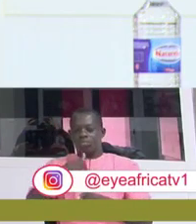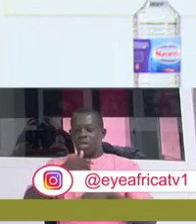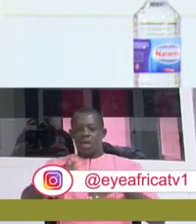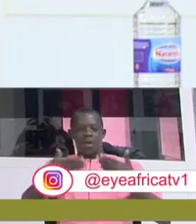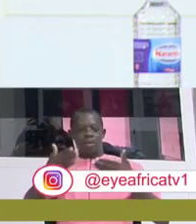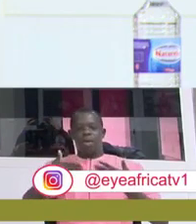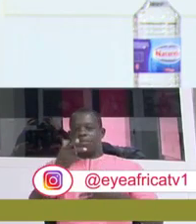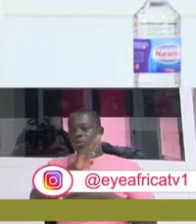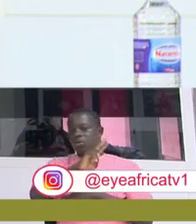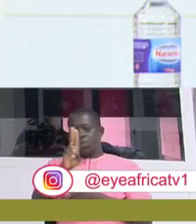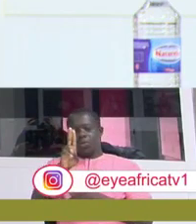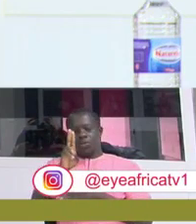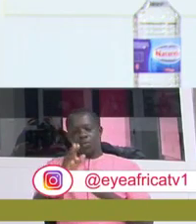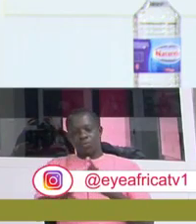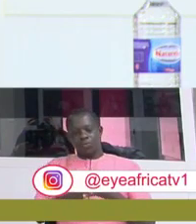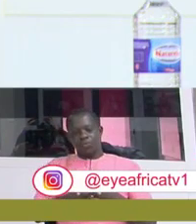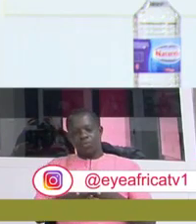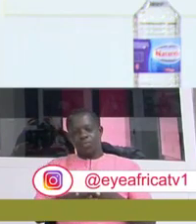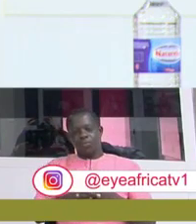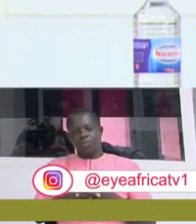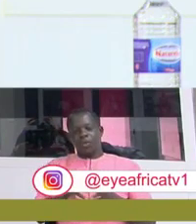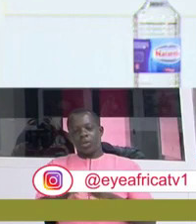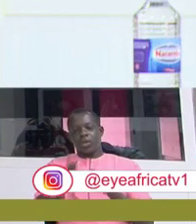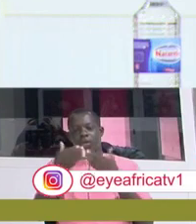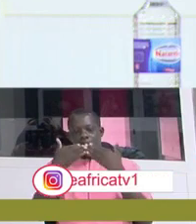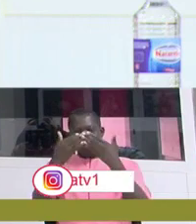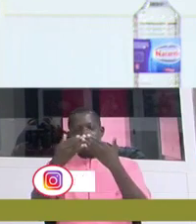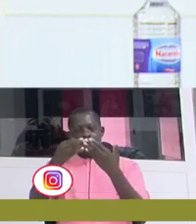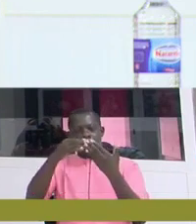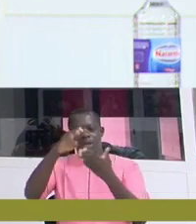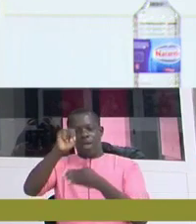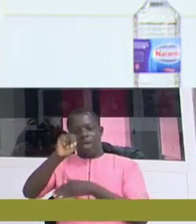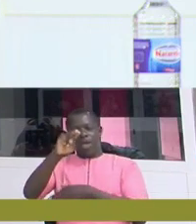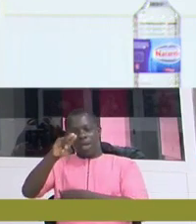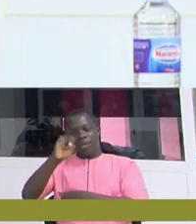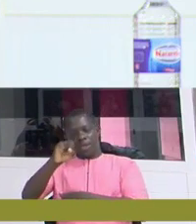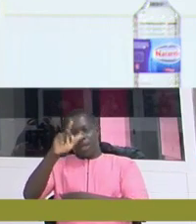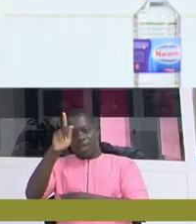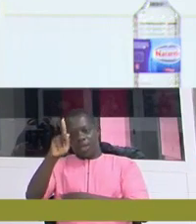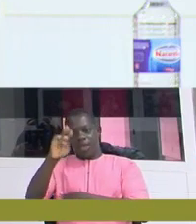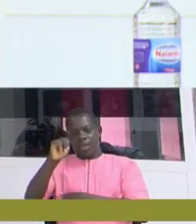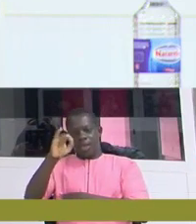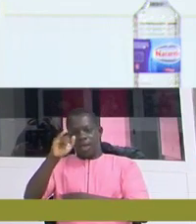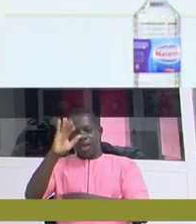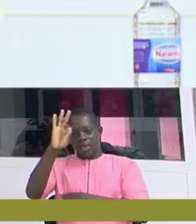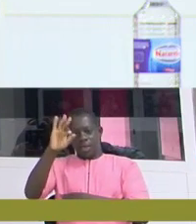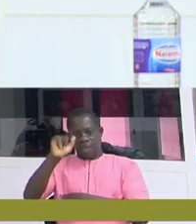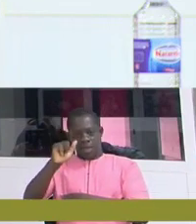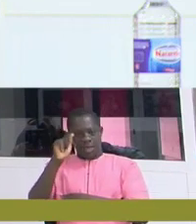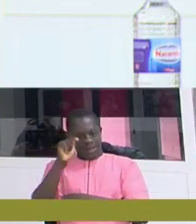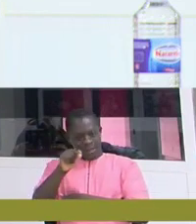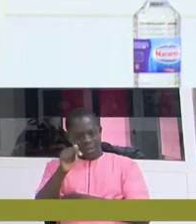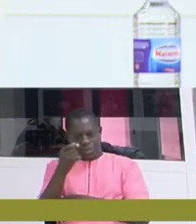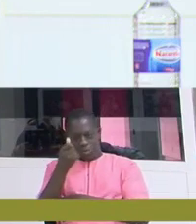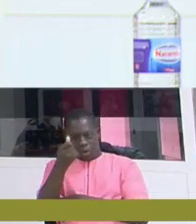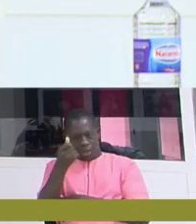I'm not happy about how it's progressing. He said to me, Keta,